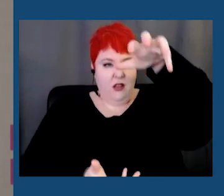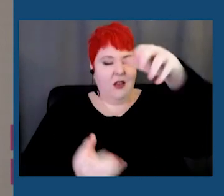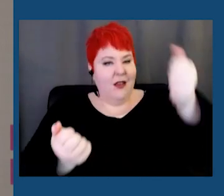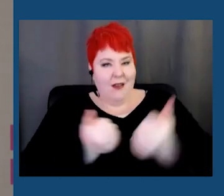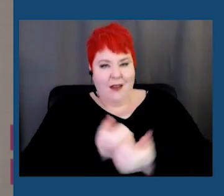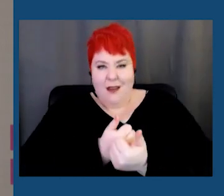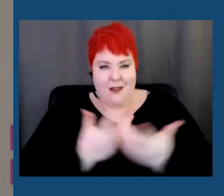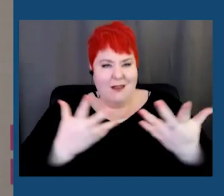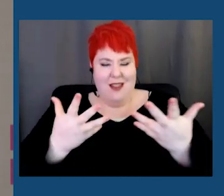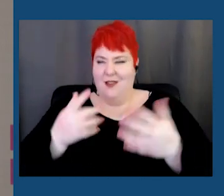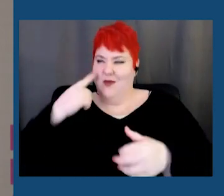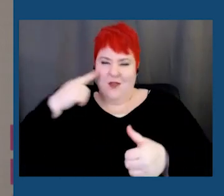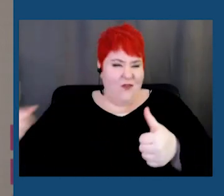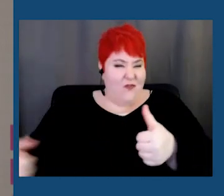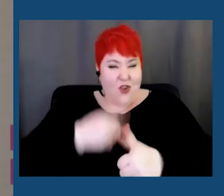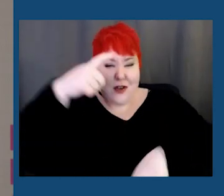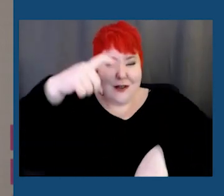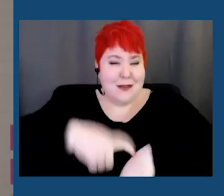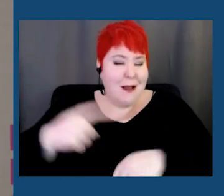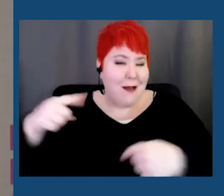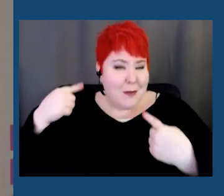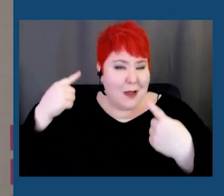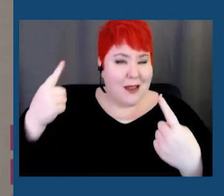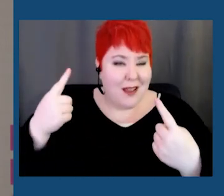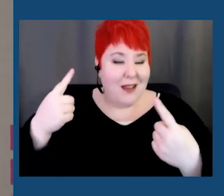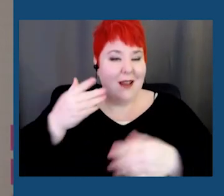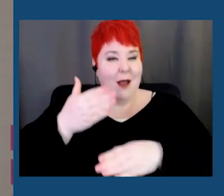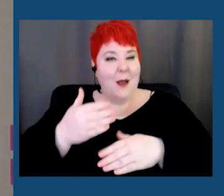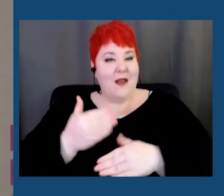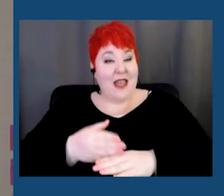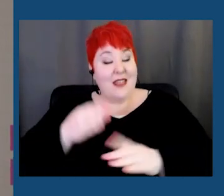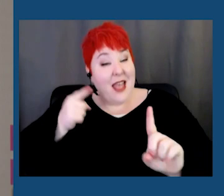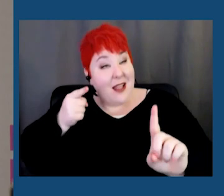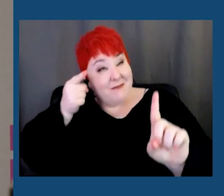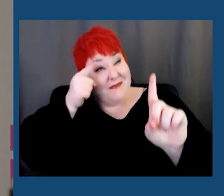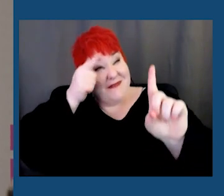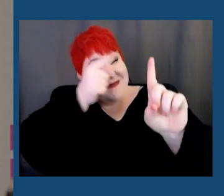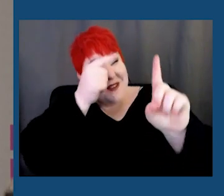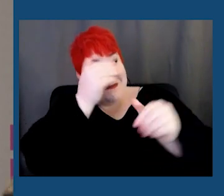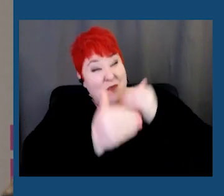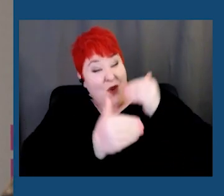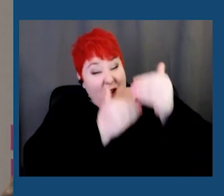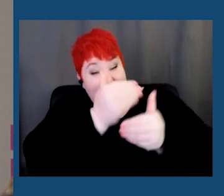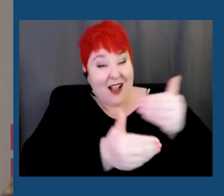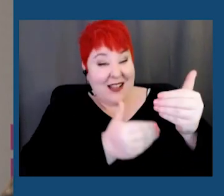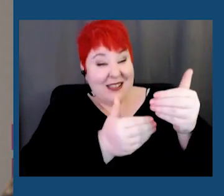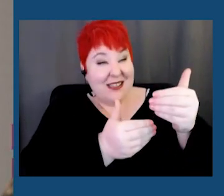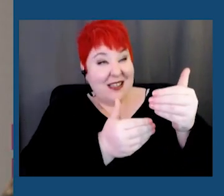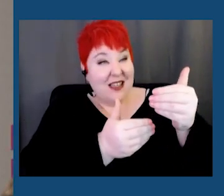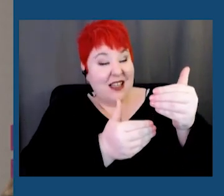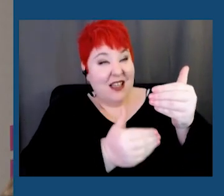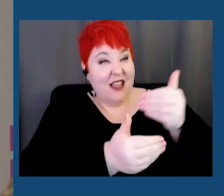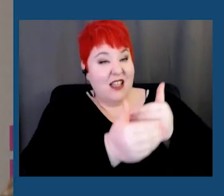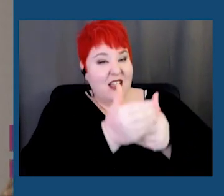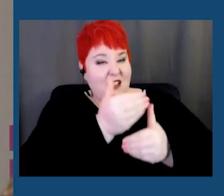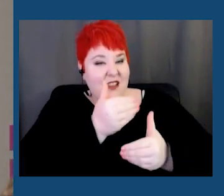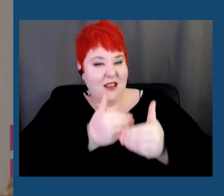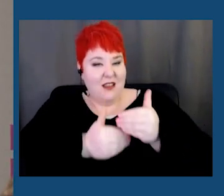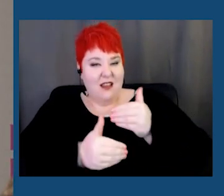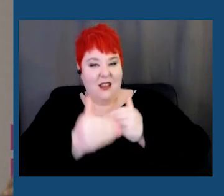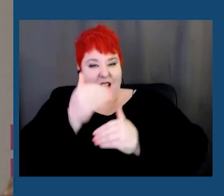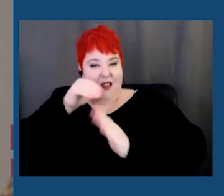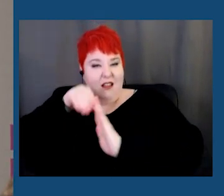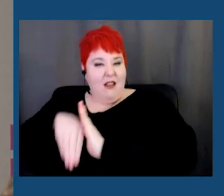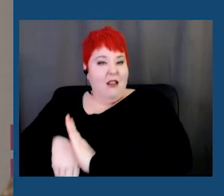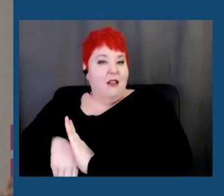time, the march toward progress and further rights in our nation took many steps backwards. We've never seen